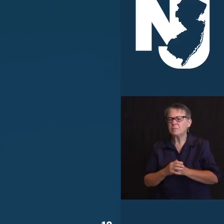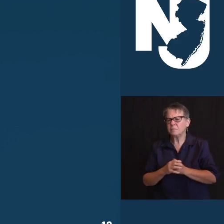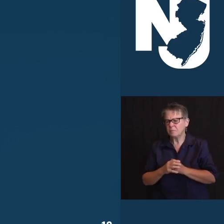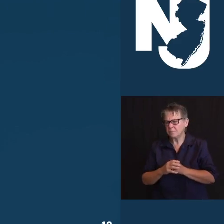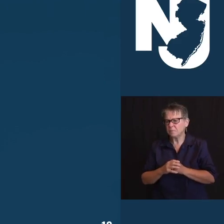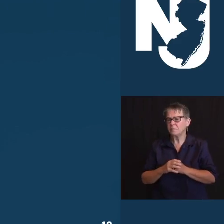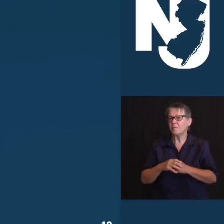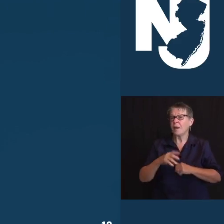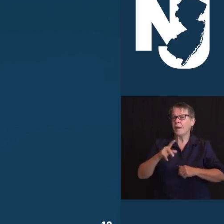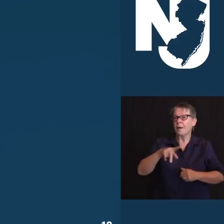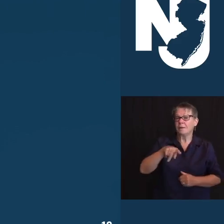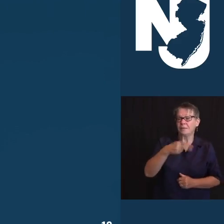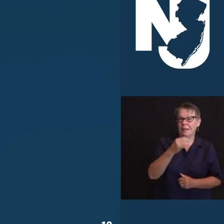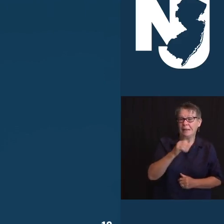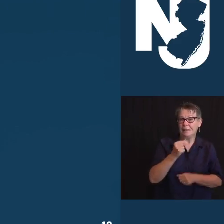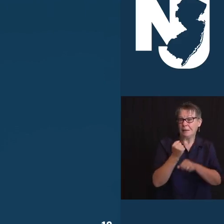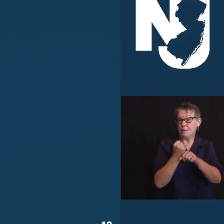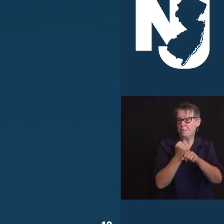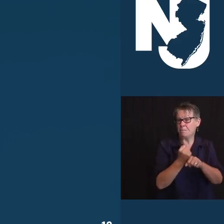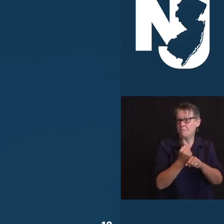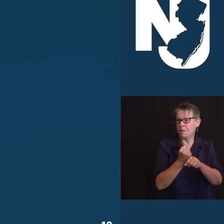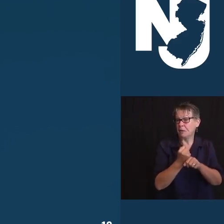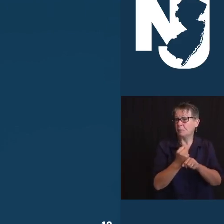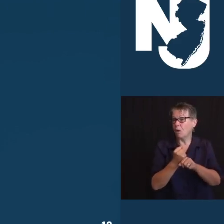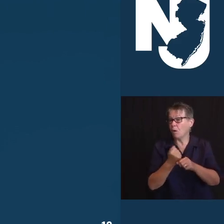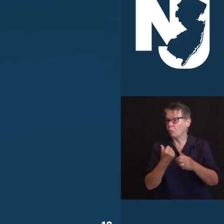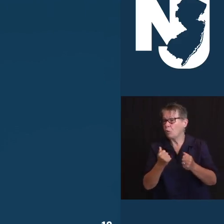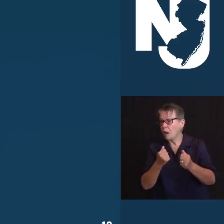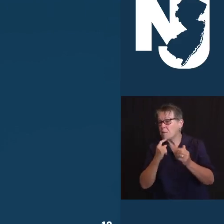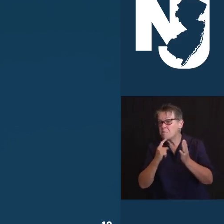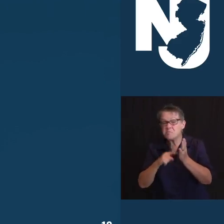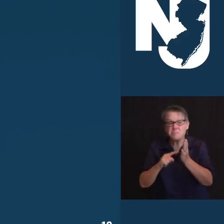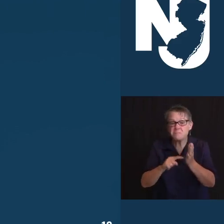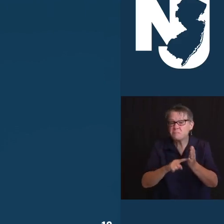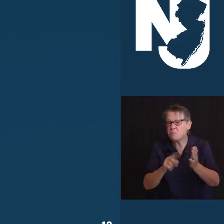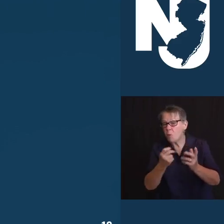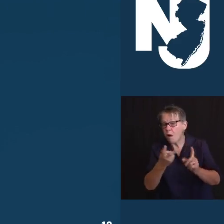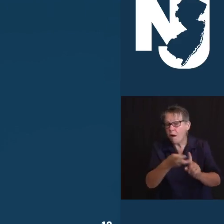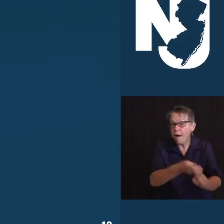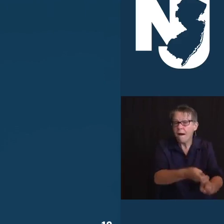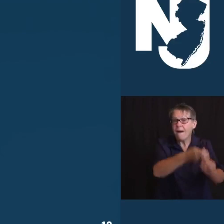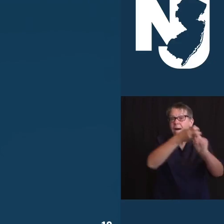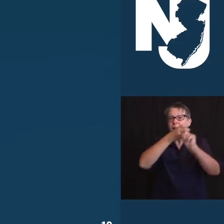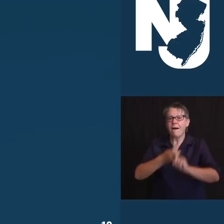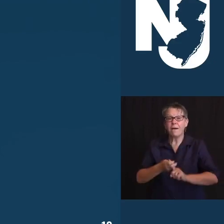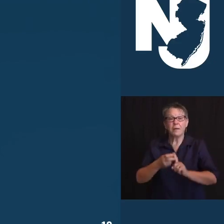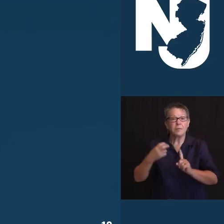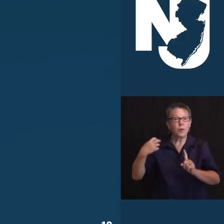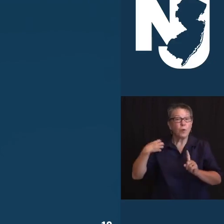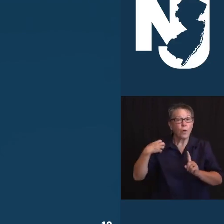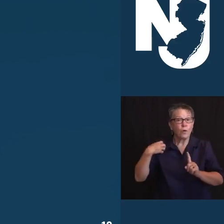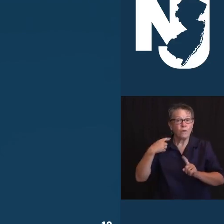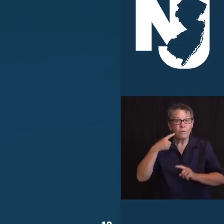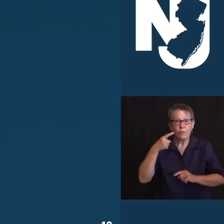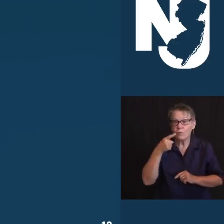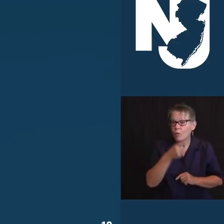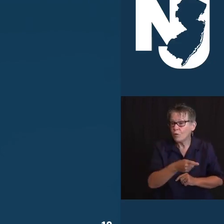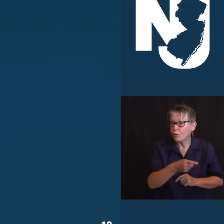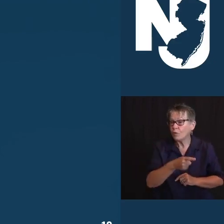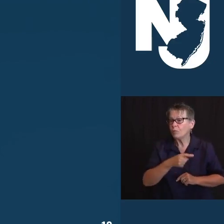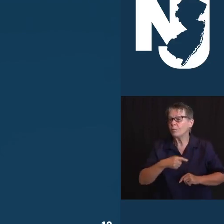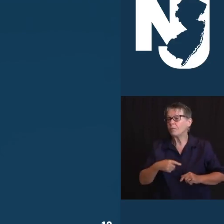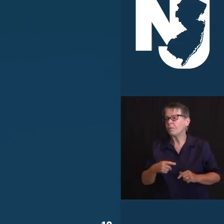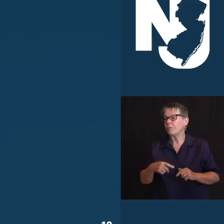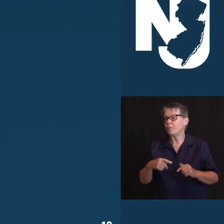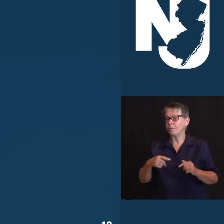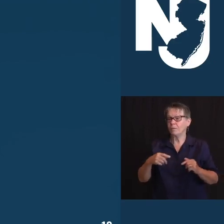travel baseball team. His athletes followed his mantra, stay on the path, and the path stood for